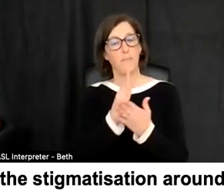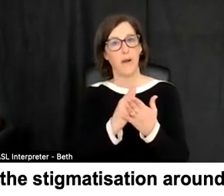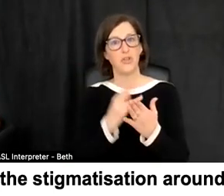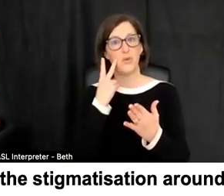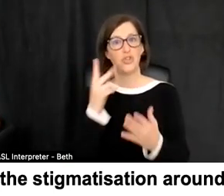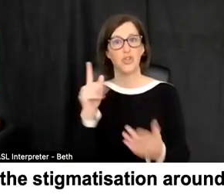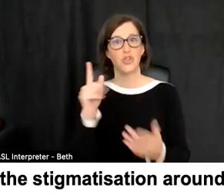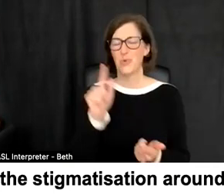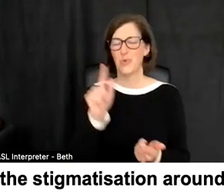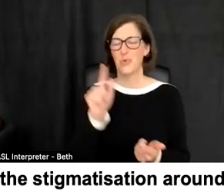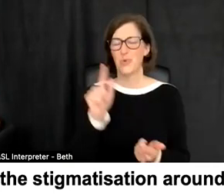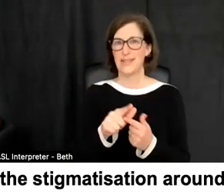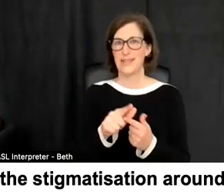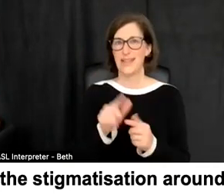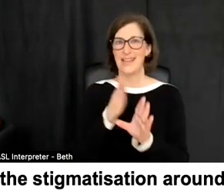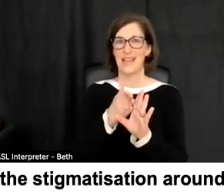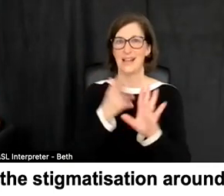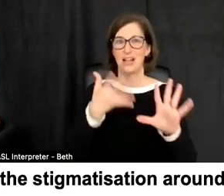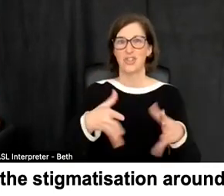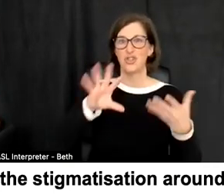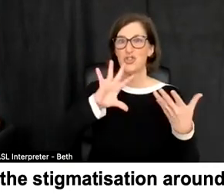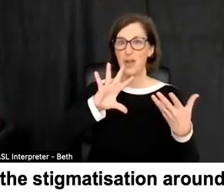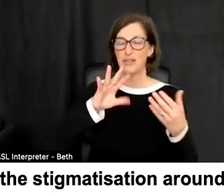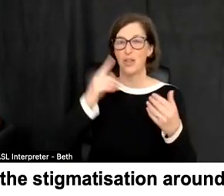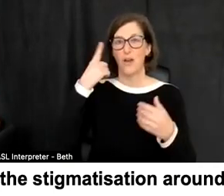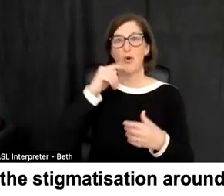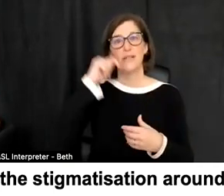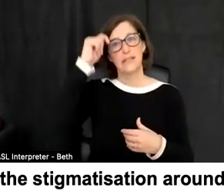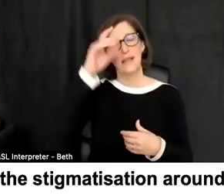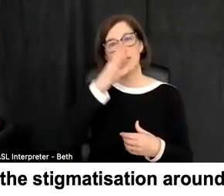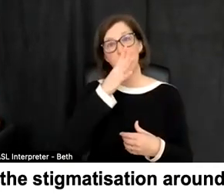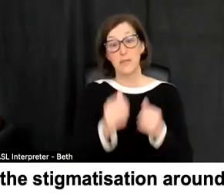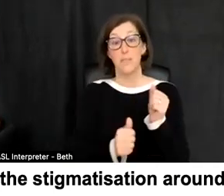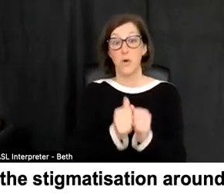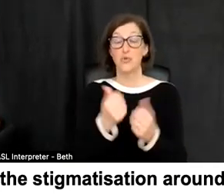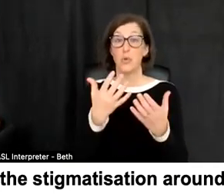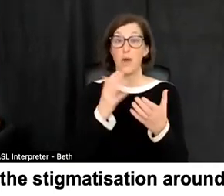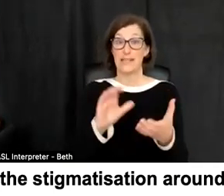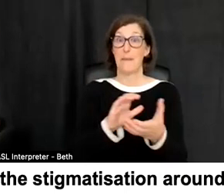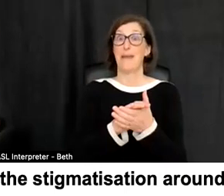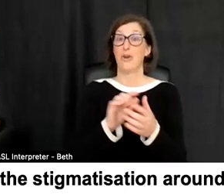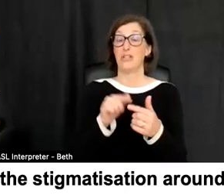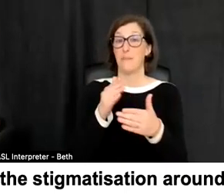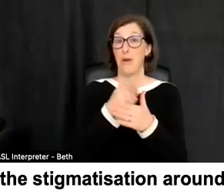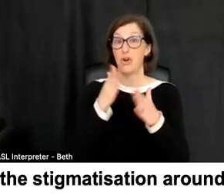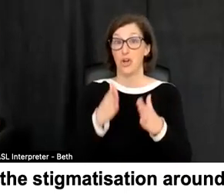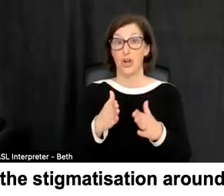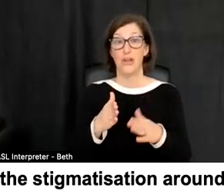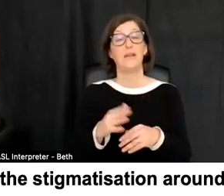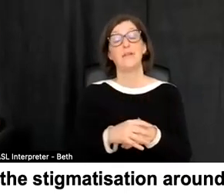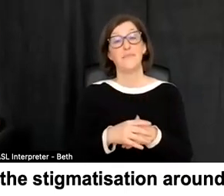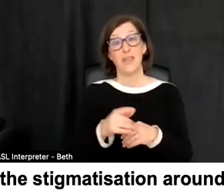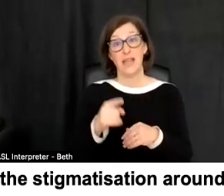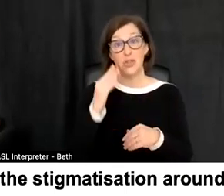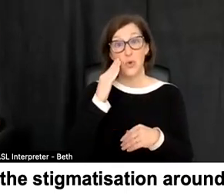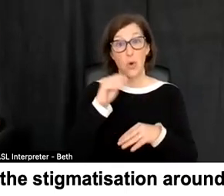reduced psychological distress amongst adolescent mothers, because most of them would want to get married to their partner. And you cannot, as we know in